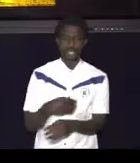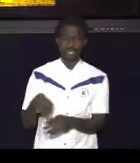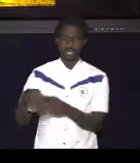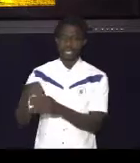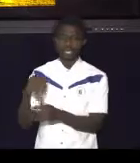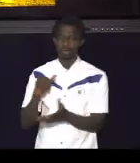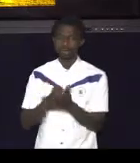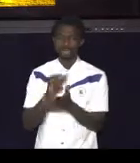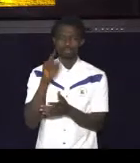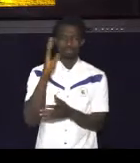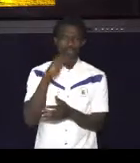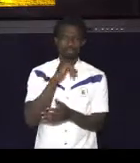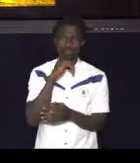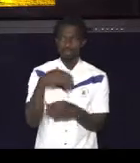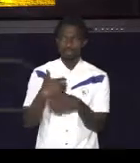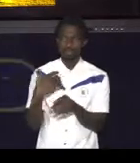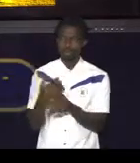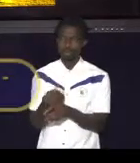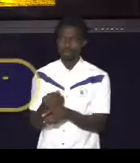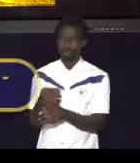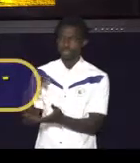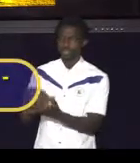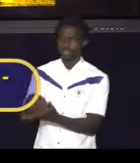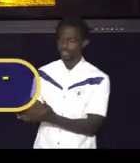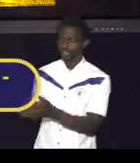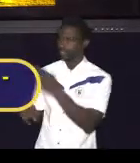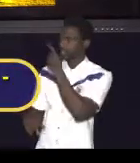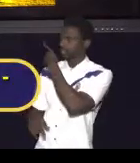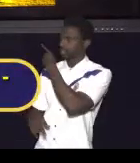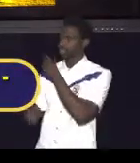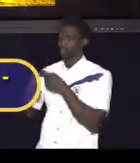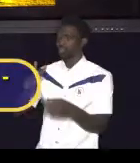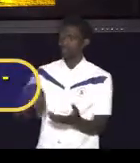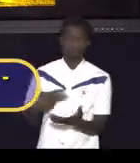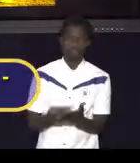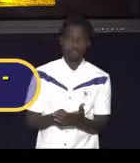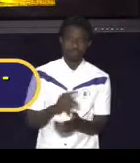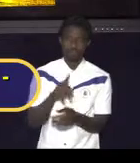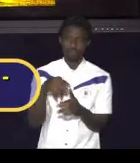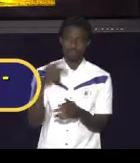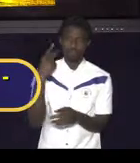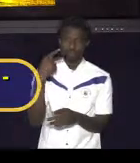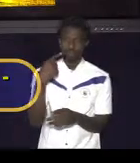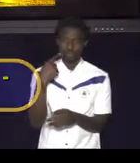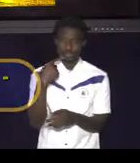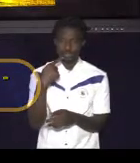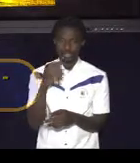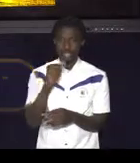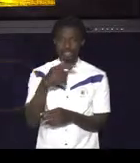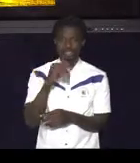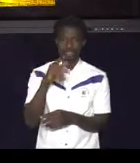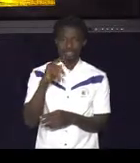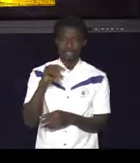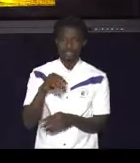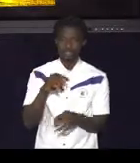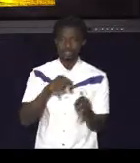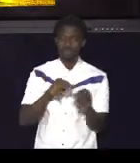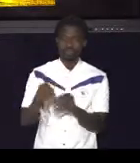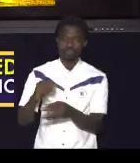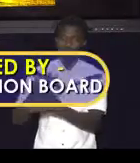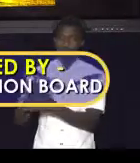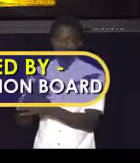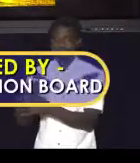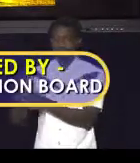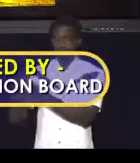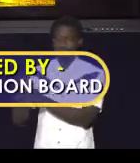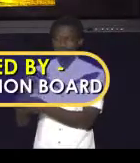successive movements that will not make this stand fall off. So that's when we say agility, you can move in between and